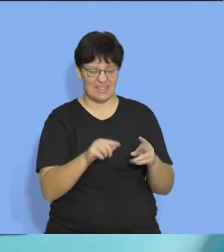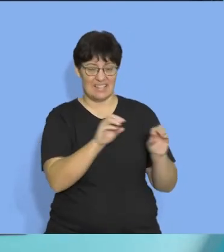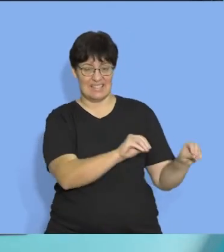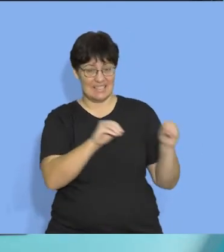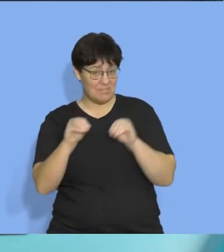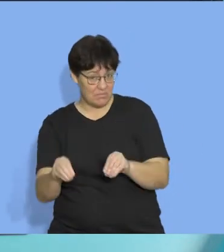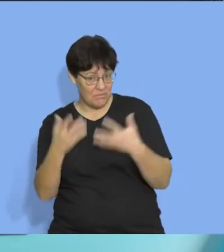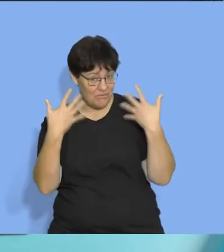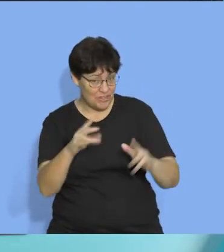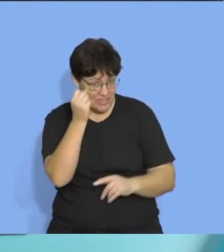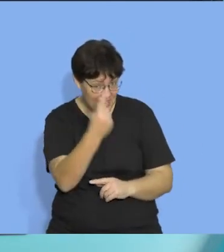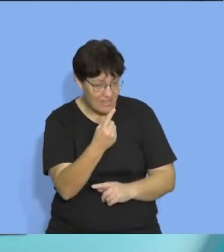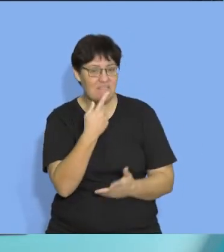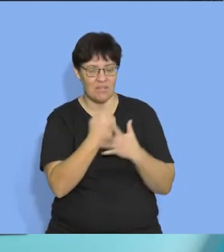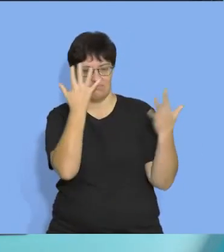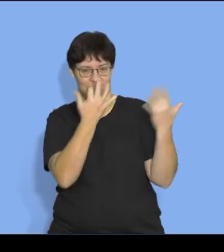some calculations.